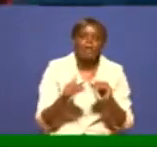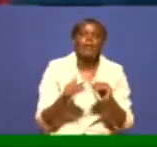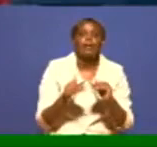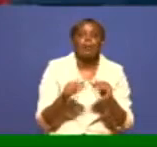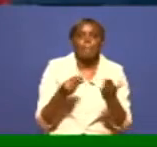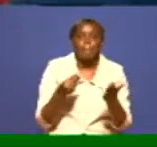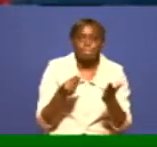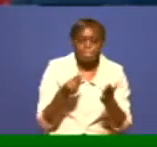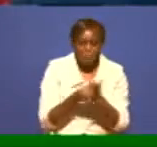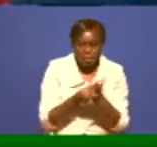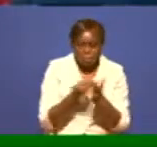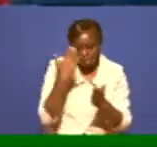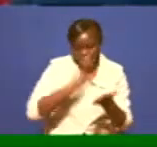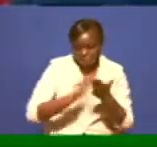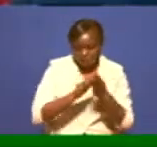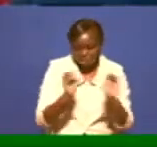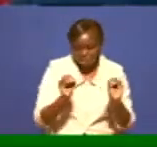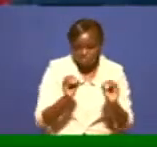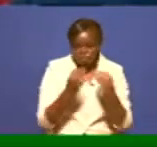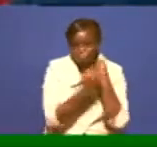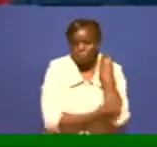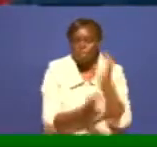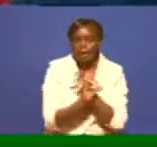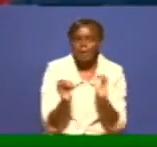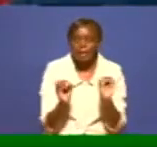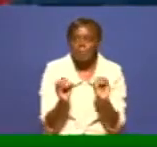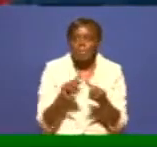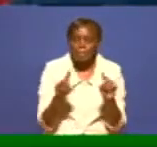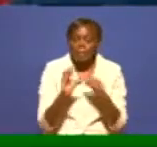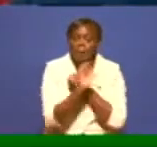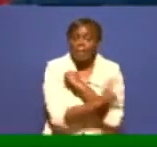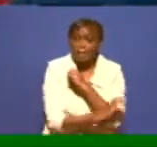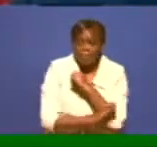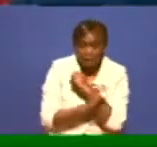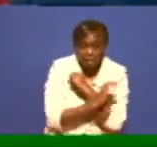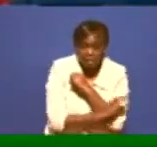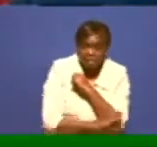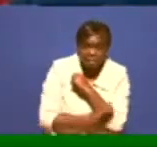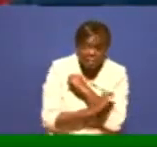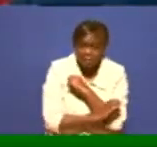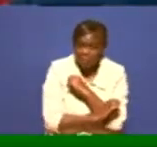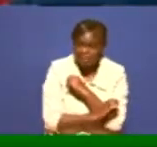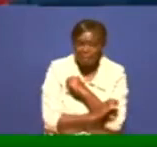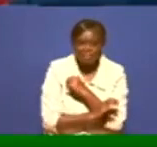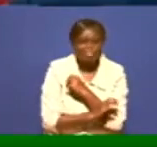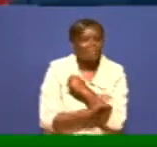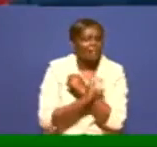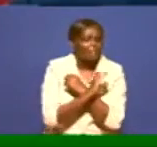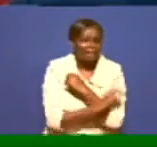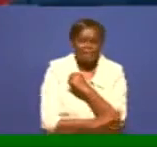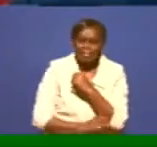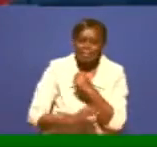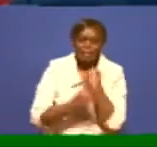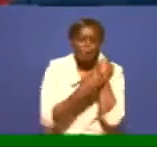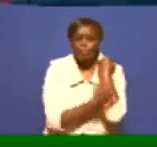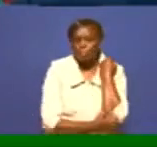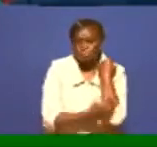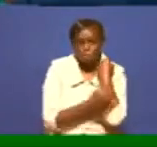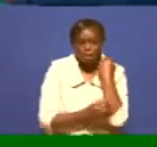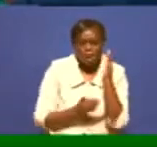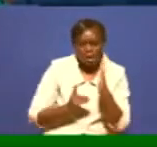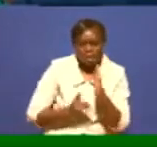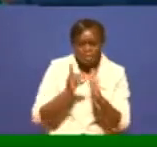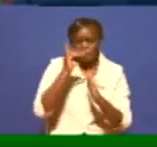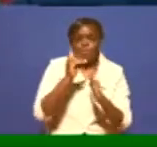not in hurry, because you are not poor, Honorable Speaker. But this country is a poor country, is a developing country. It needs to invest